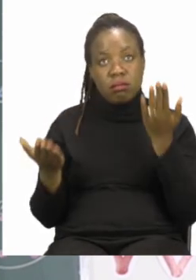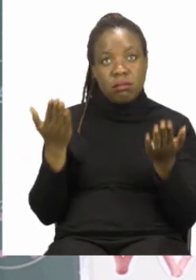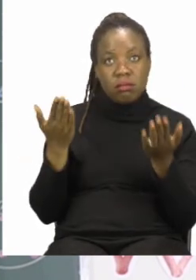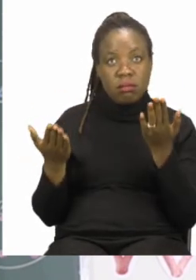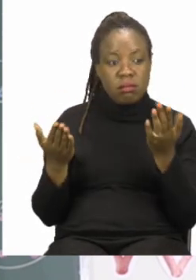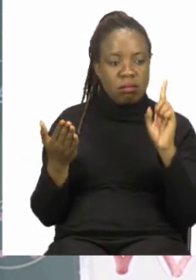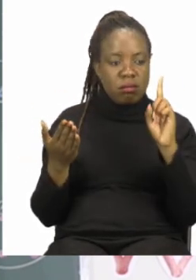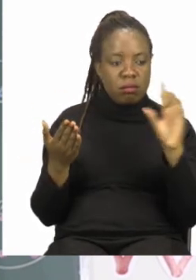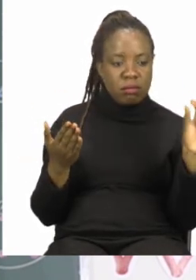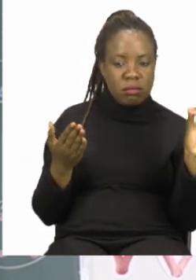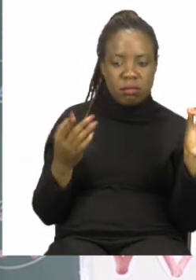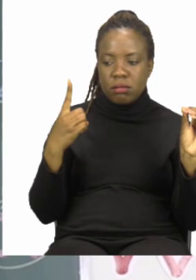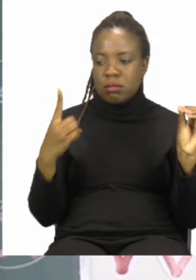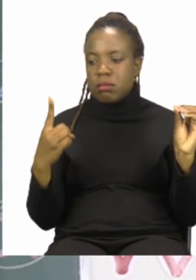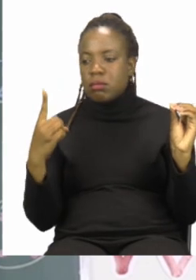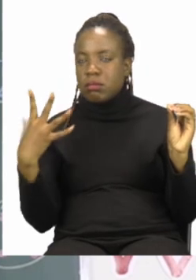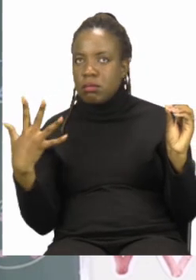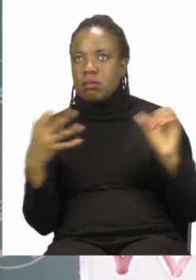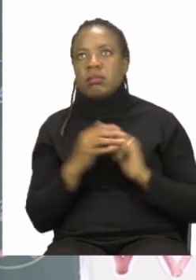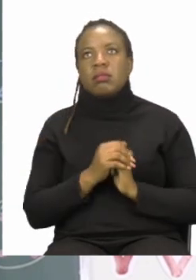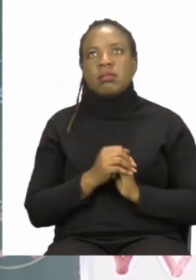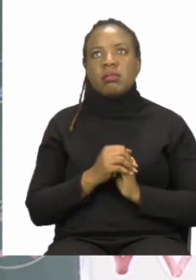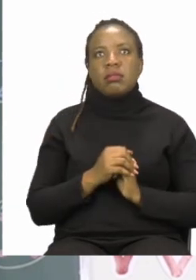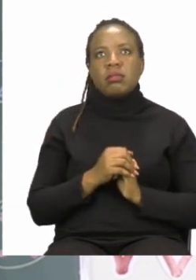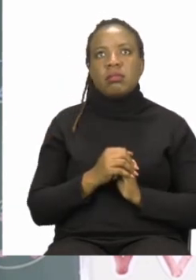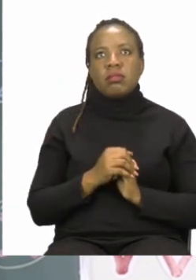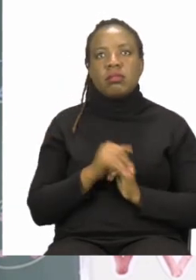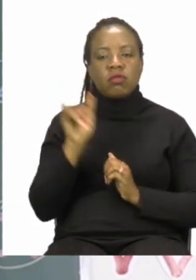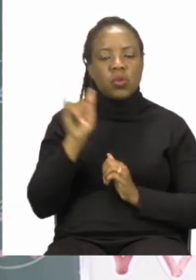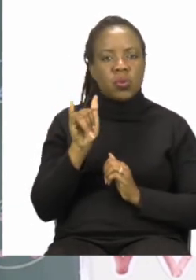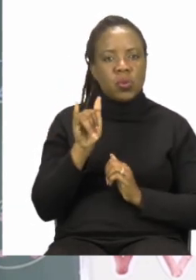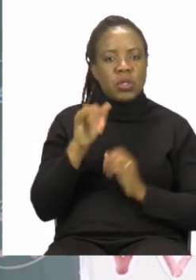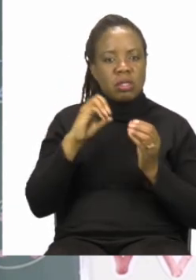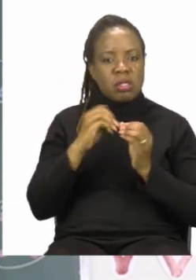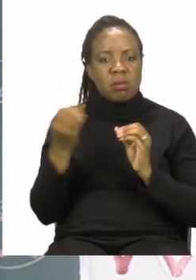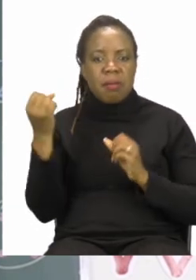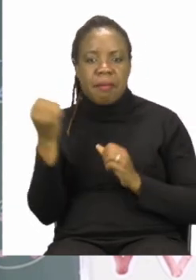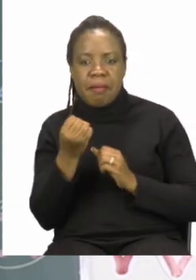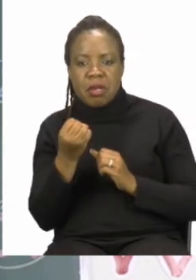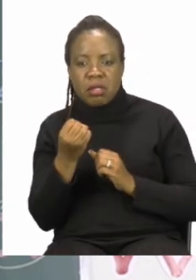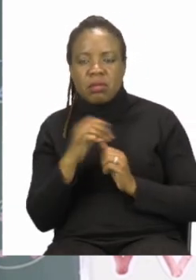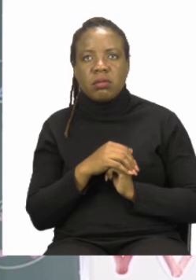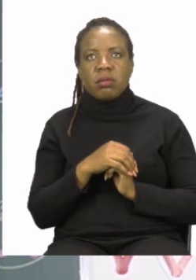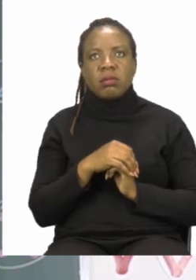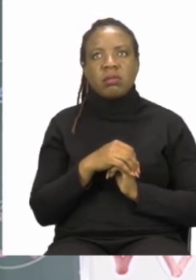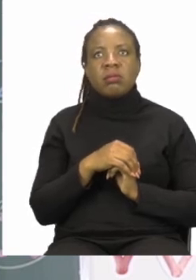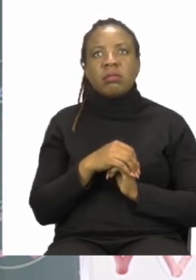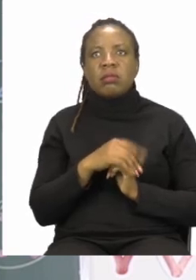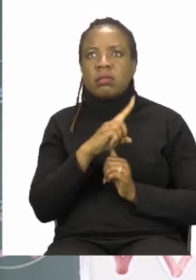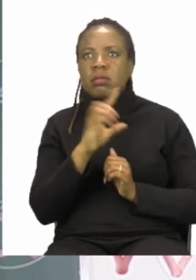our 10. So we can now say which number is bigger. Is it 10